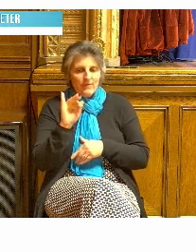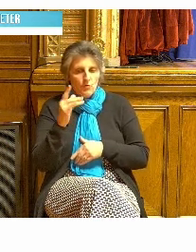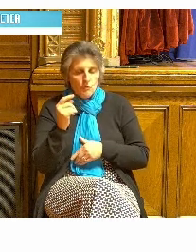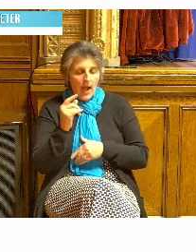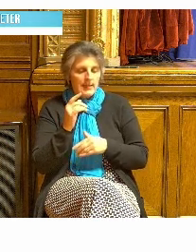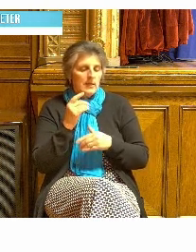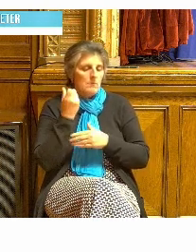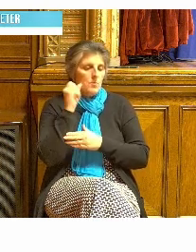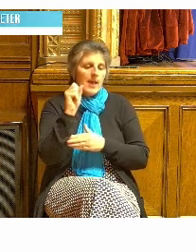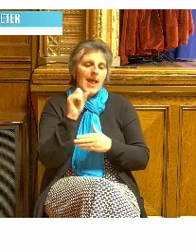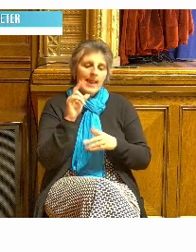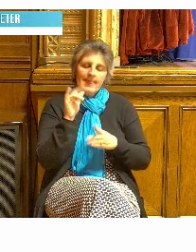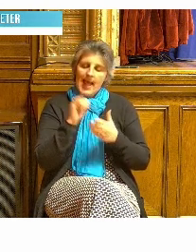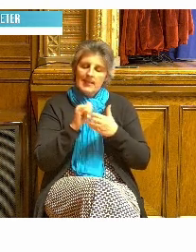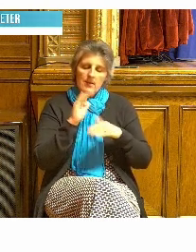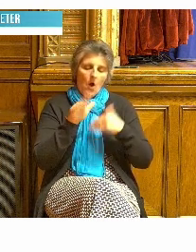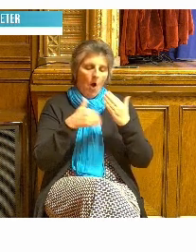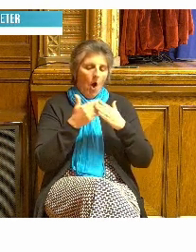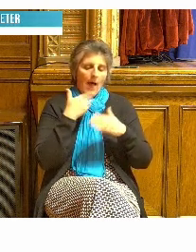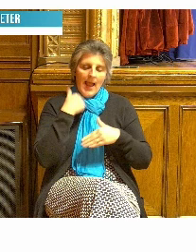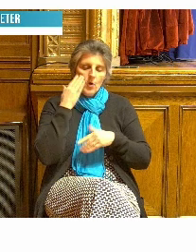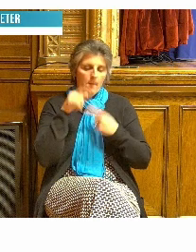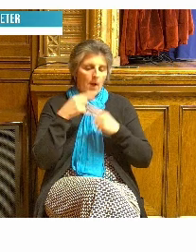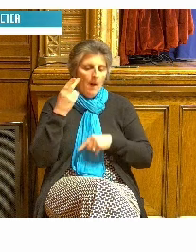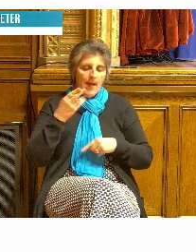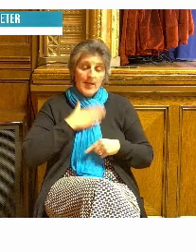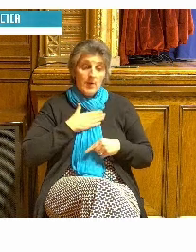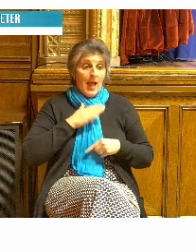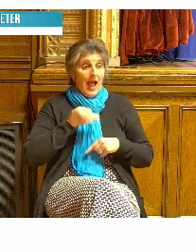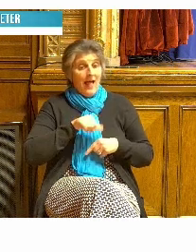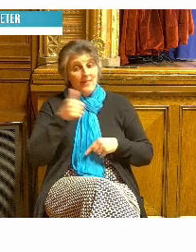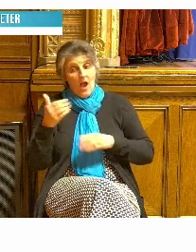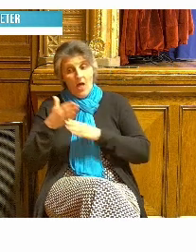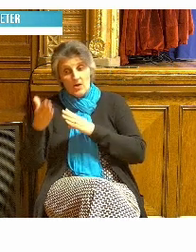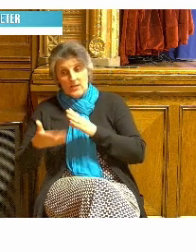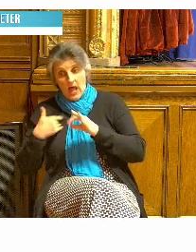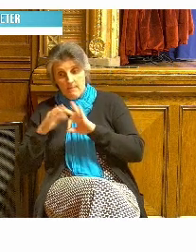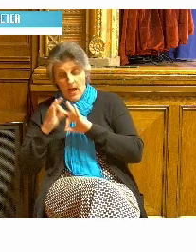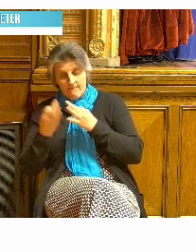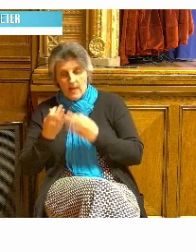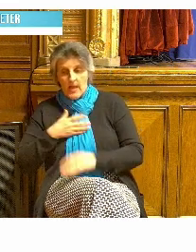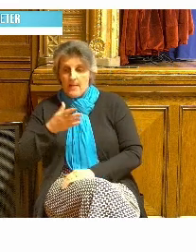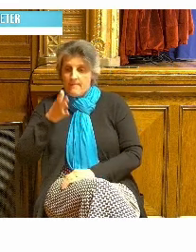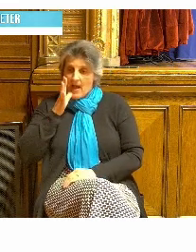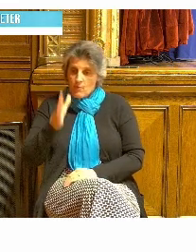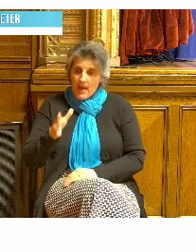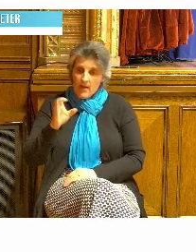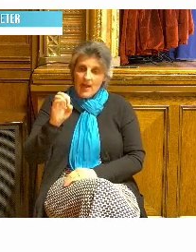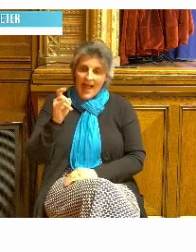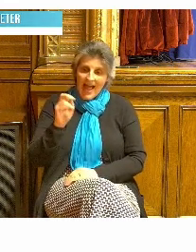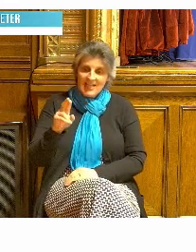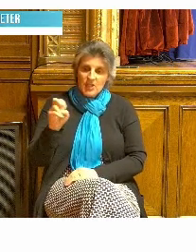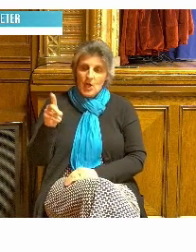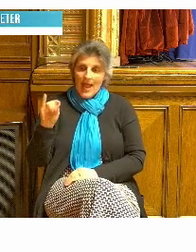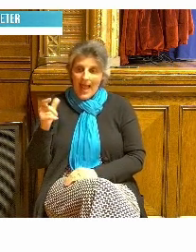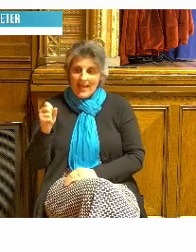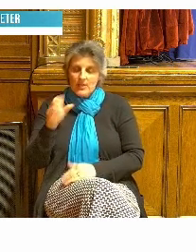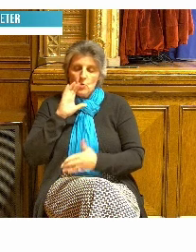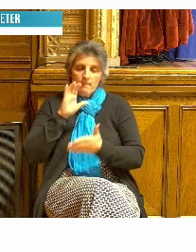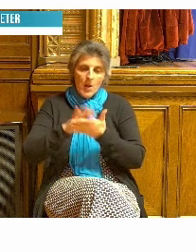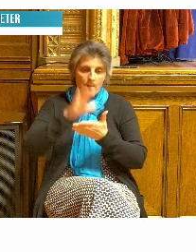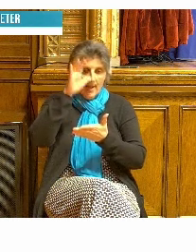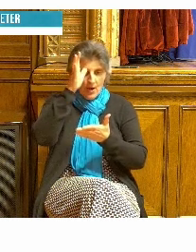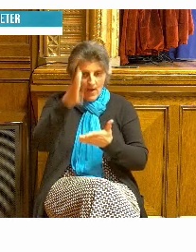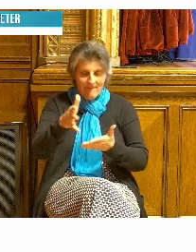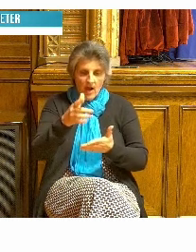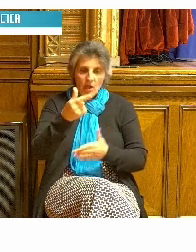as I know, my history goes. On the other side of my family, my grandmother, Esther Eddings, who married my grandfather,